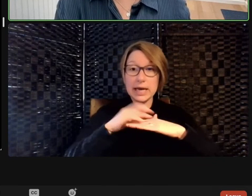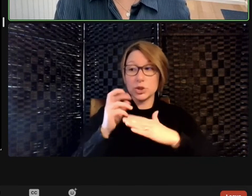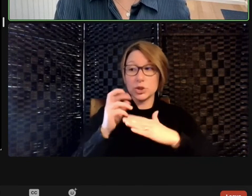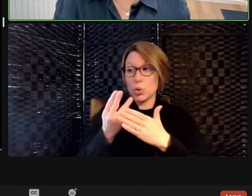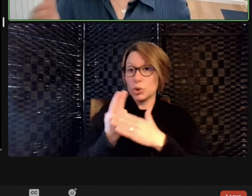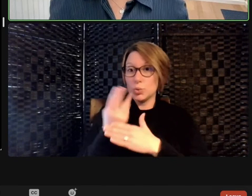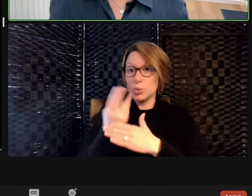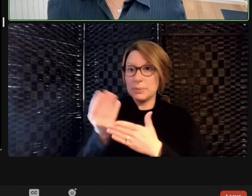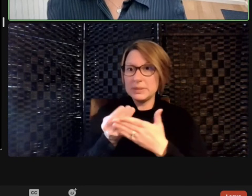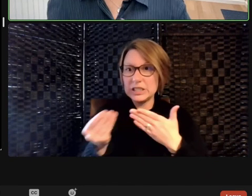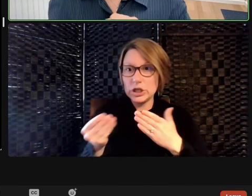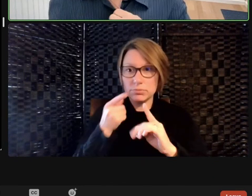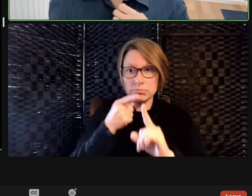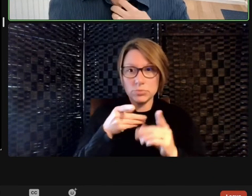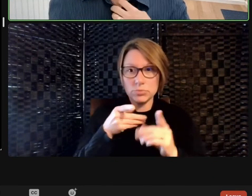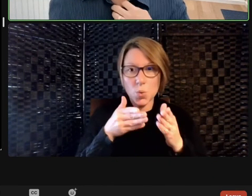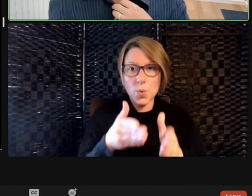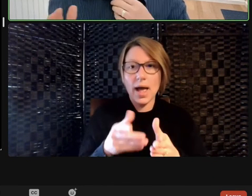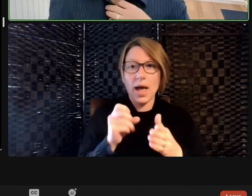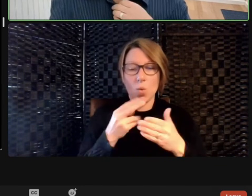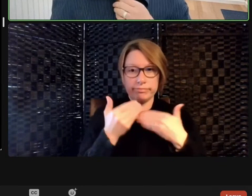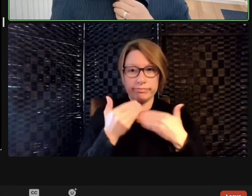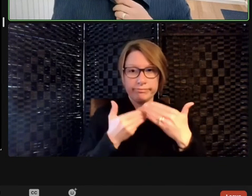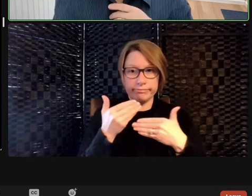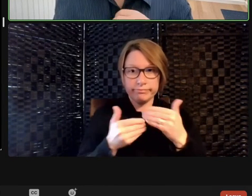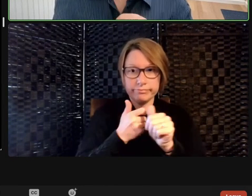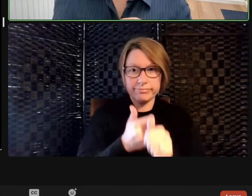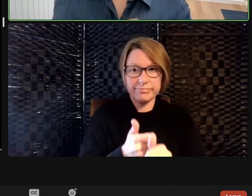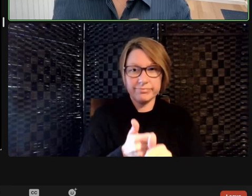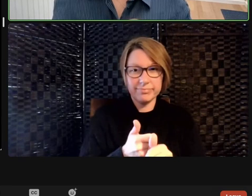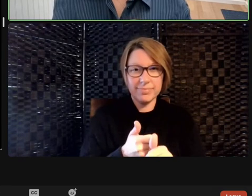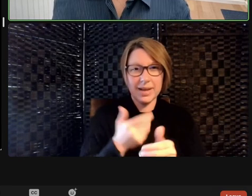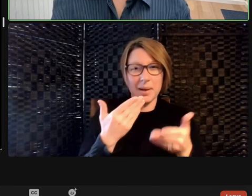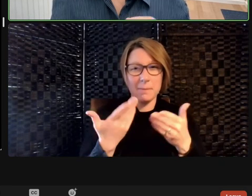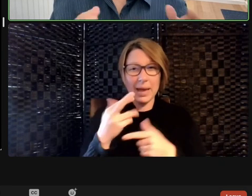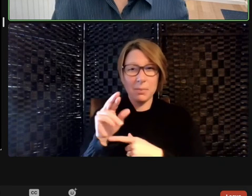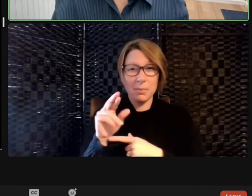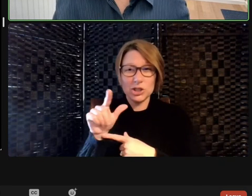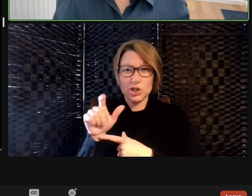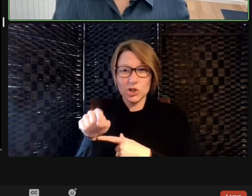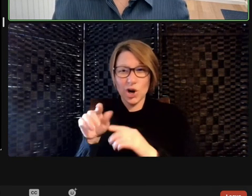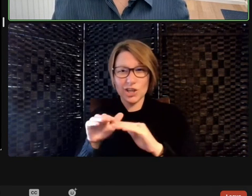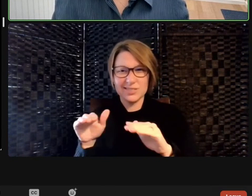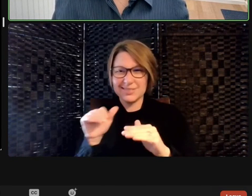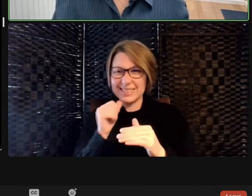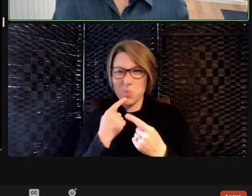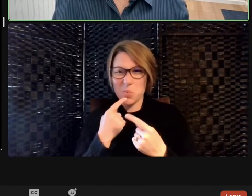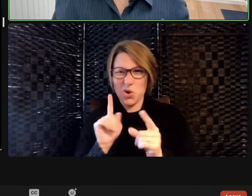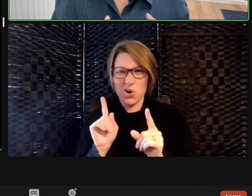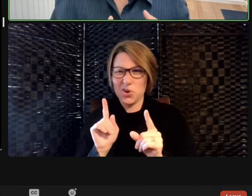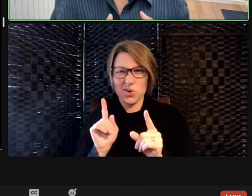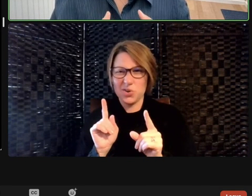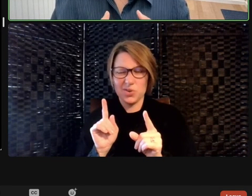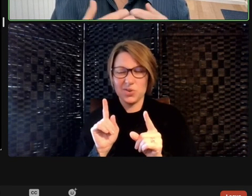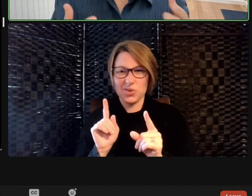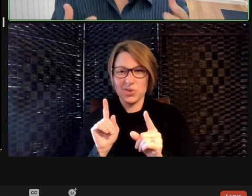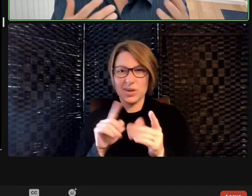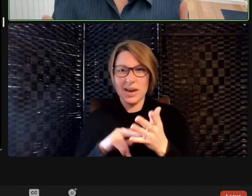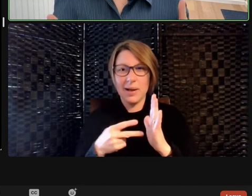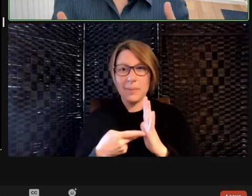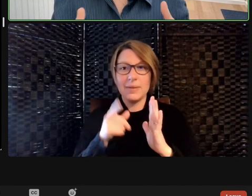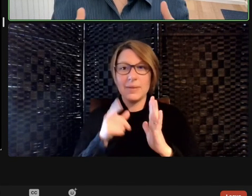in particular ways or do things in a certain order. That may not work for a child with charge. So that's the reason that there needs to be a